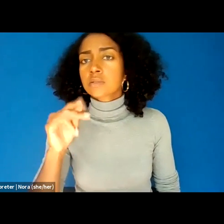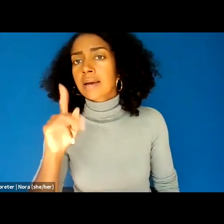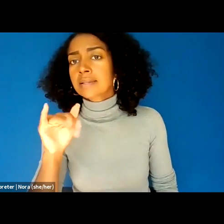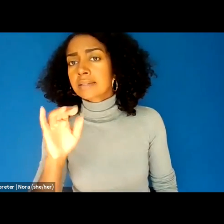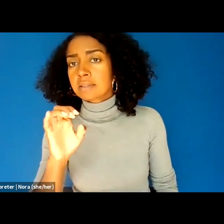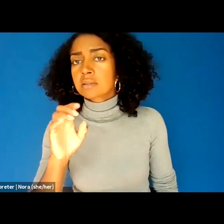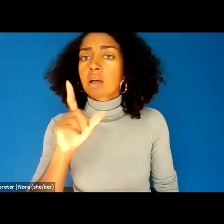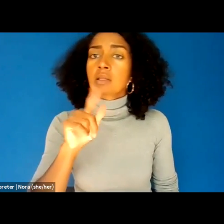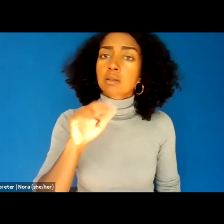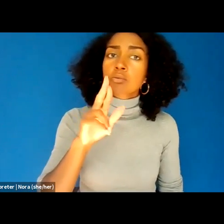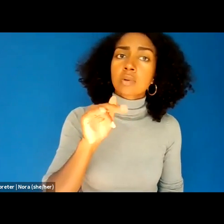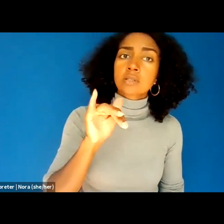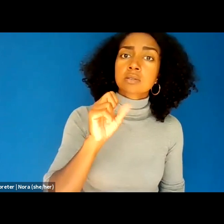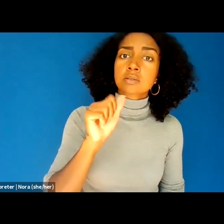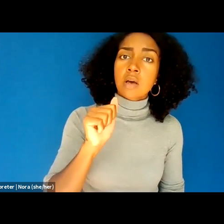Nadia,